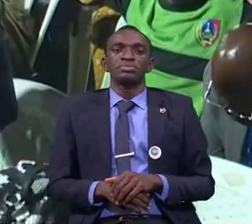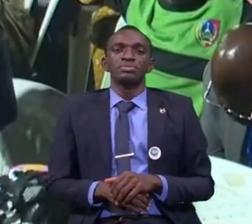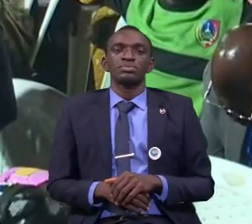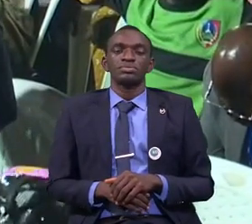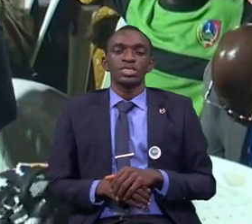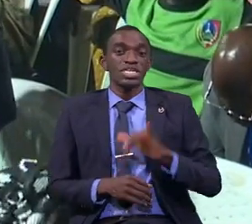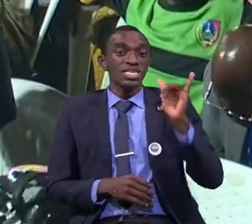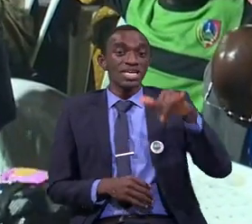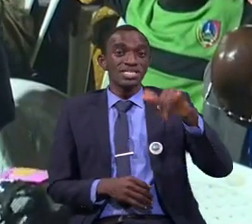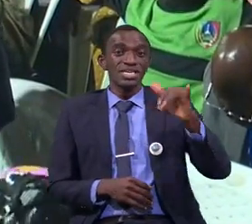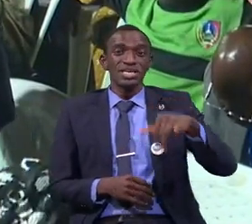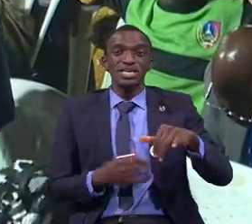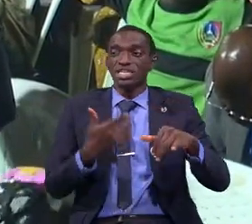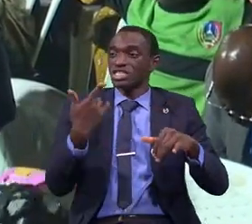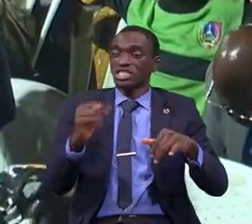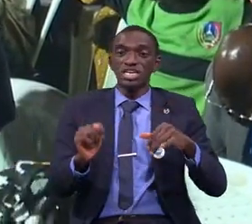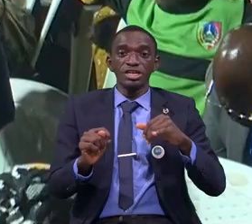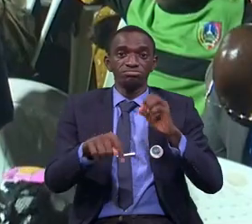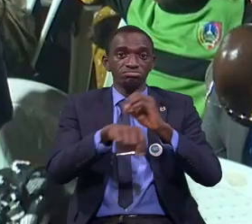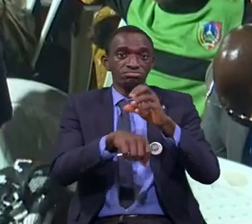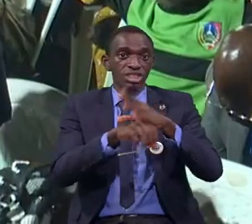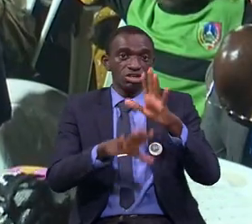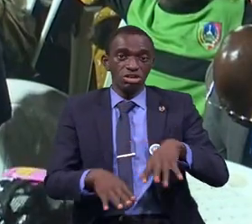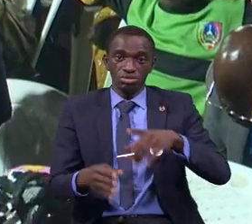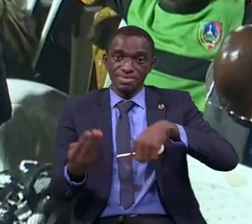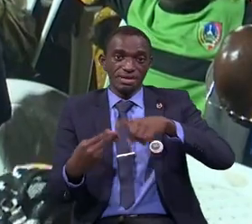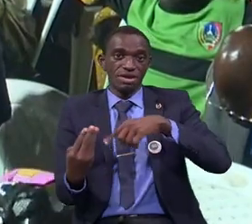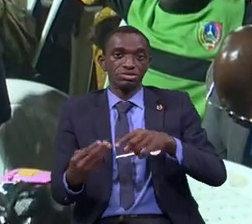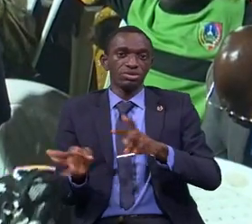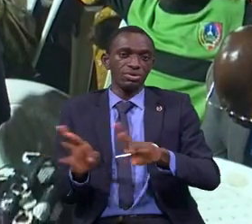Yes, the counselors are there already.